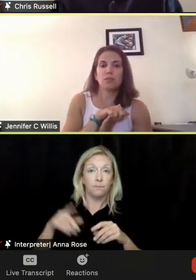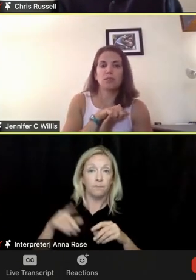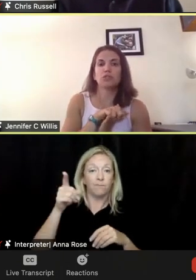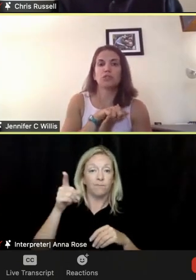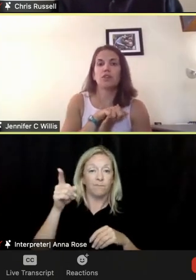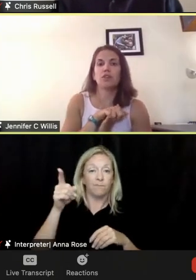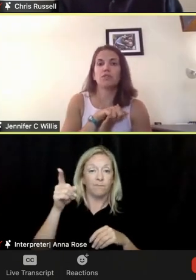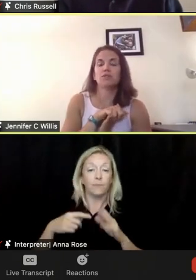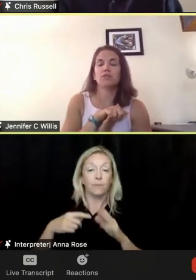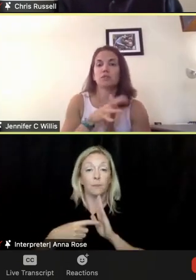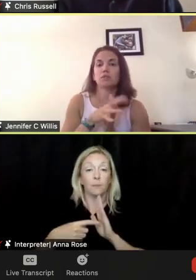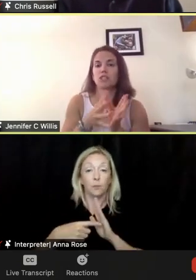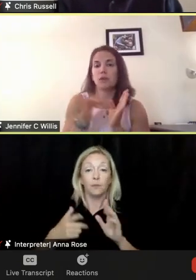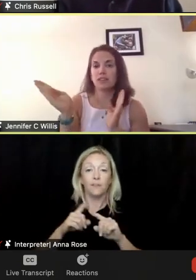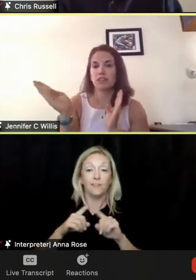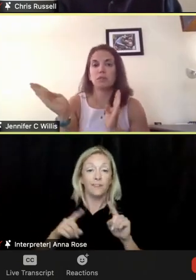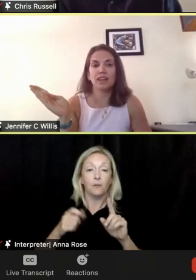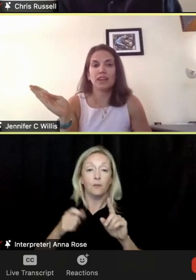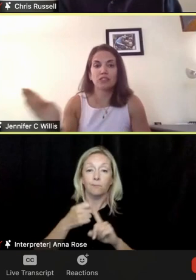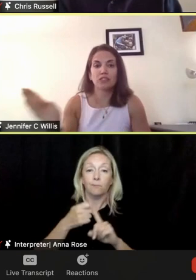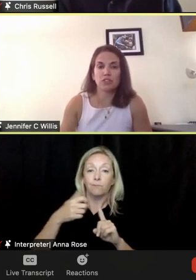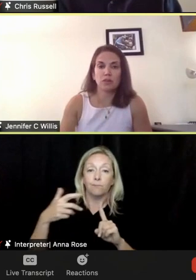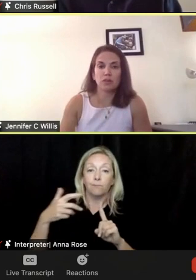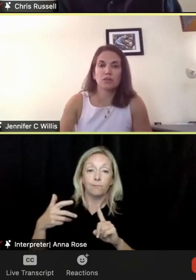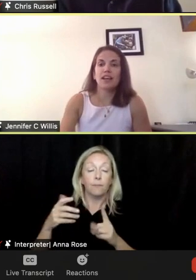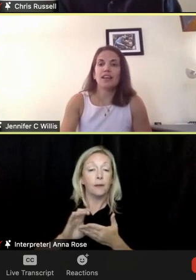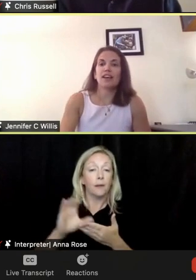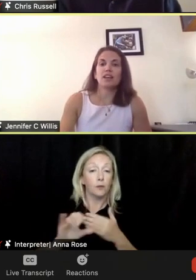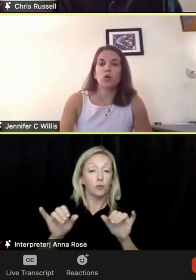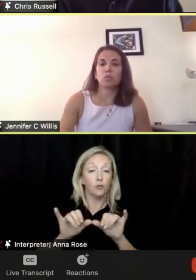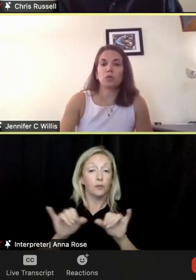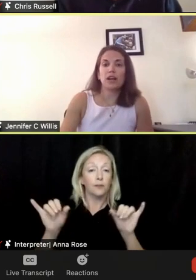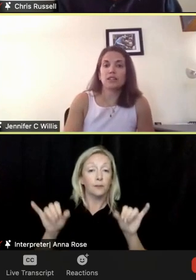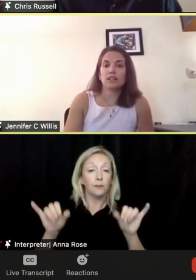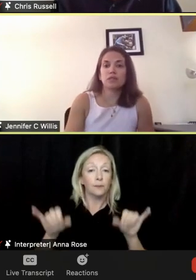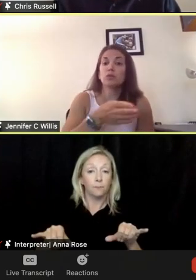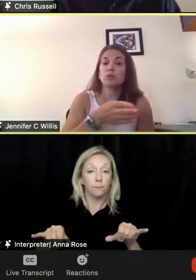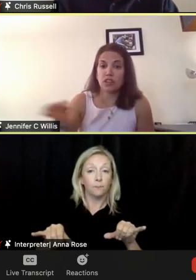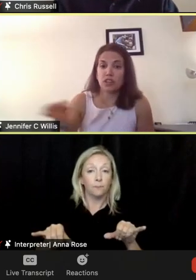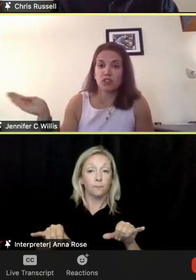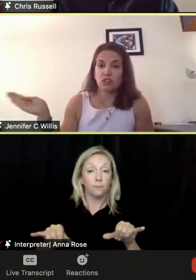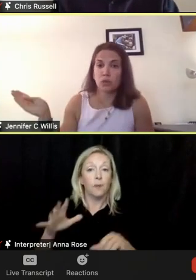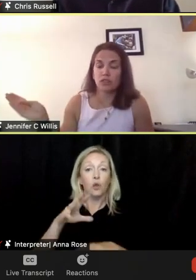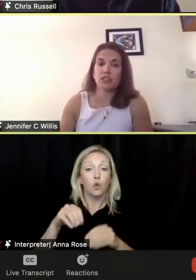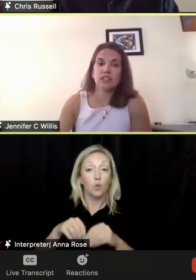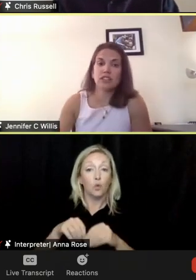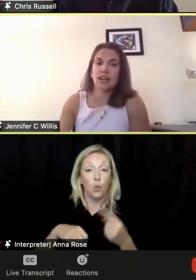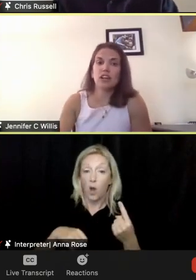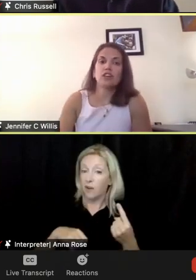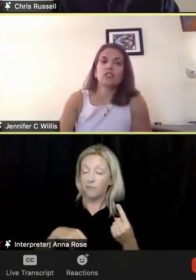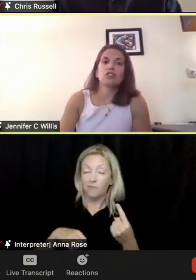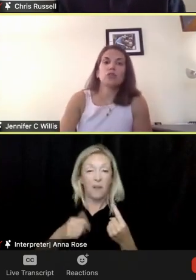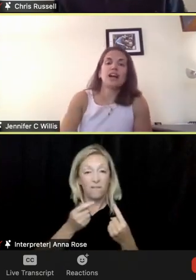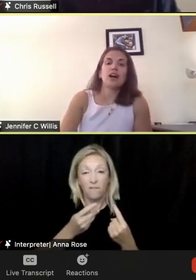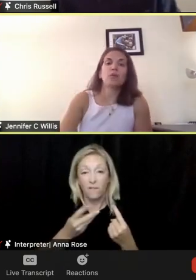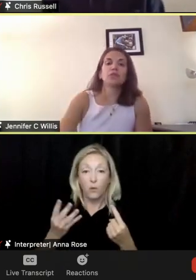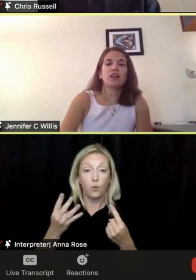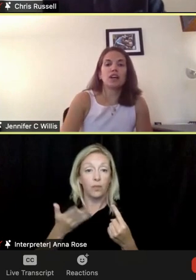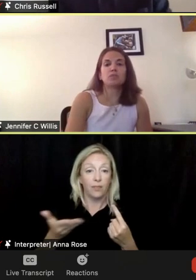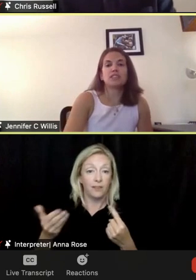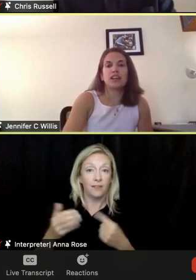just some examples of some expanded calendar systems that incorporate multiple objects throughout the child's day.